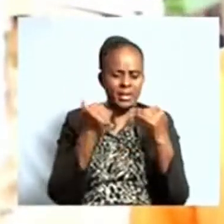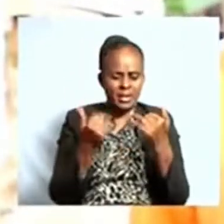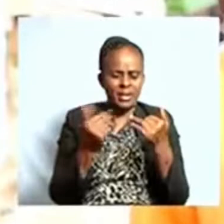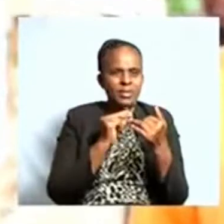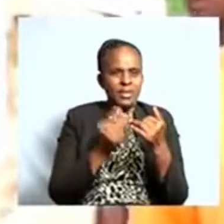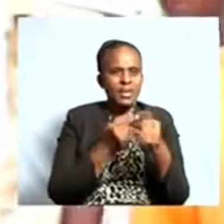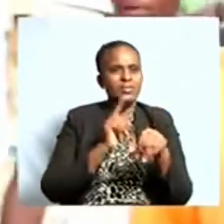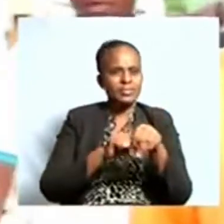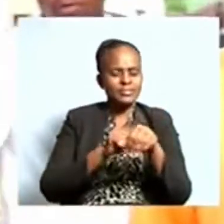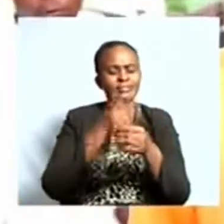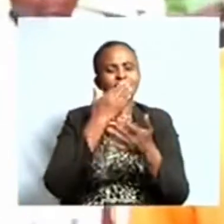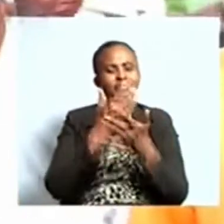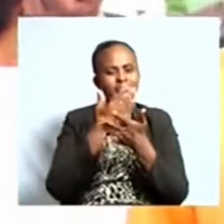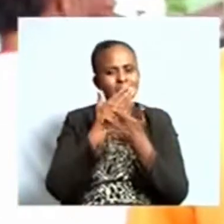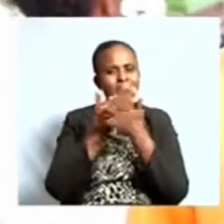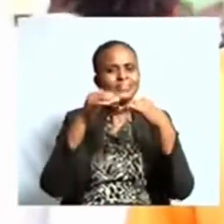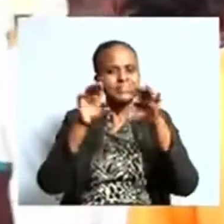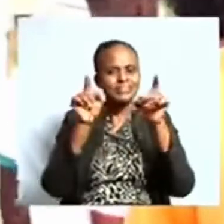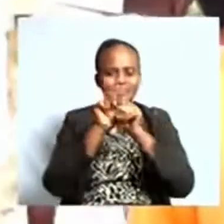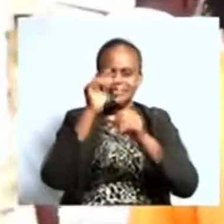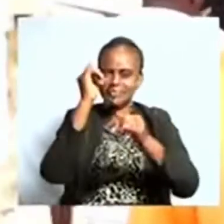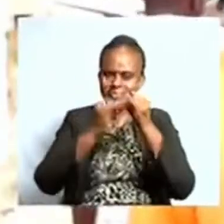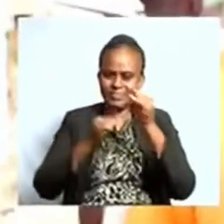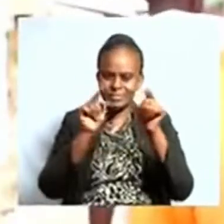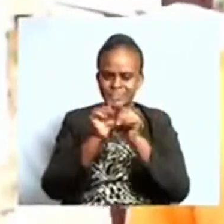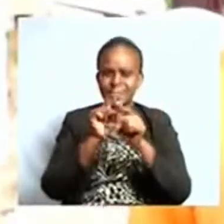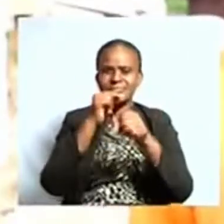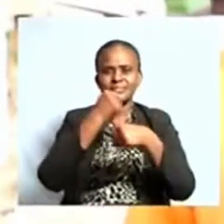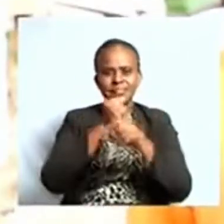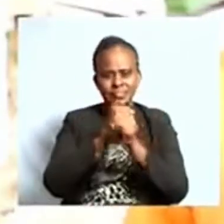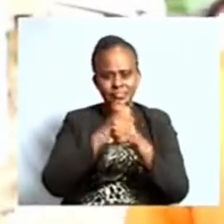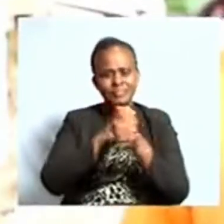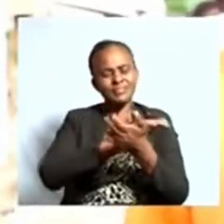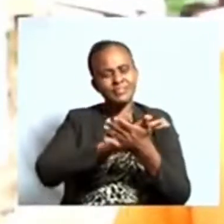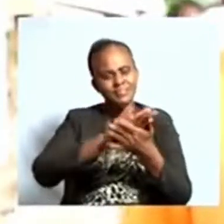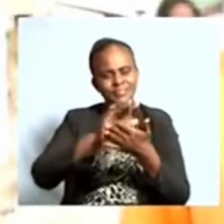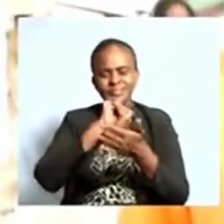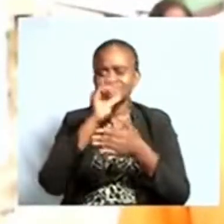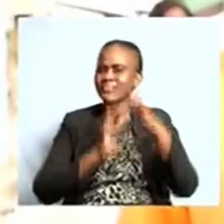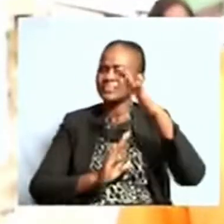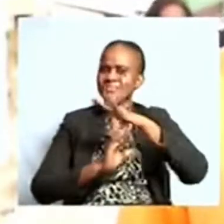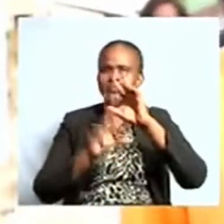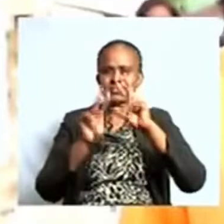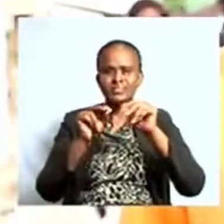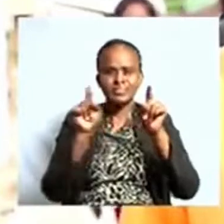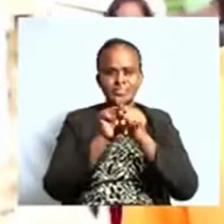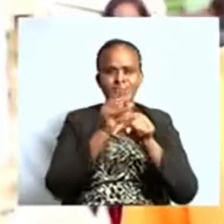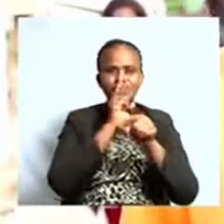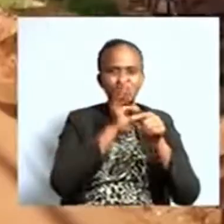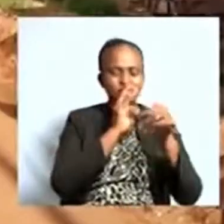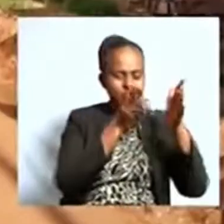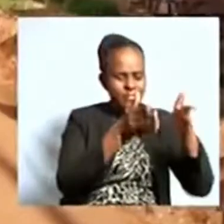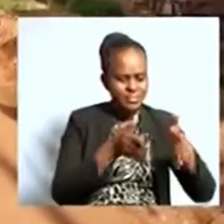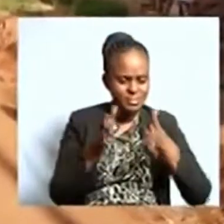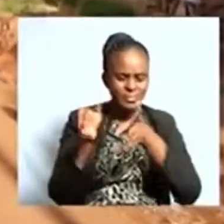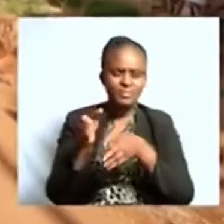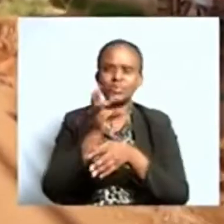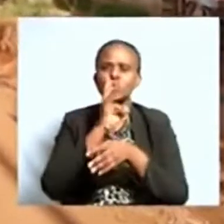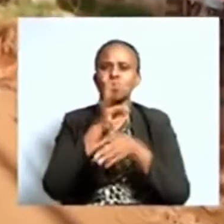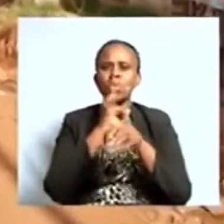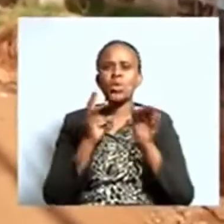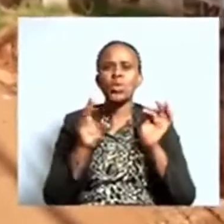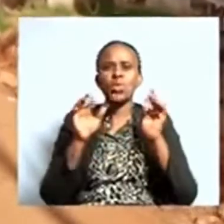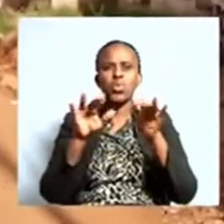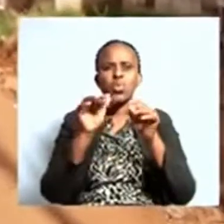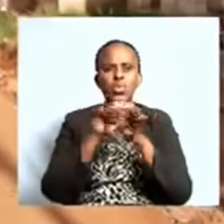chewe bachita bapitirize basirizise bapange tamaki noti baperere pamene apa na madrenaji batikire manzi ezotingerera mu